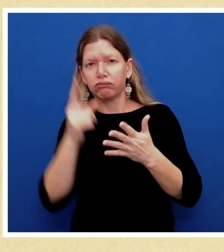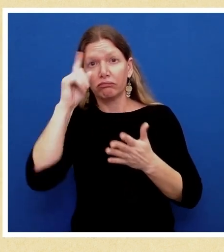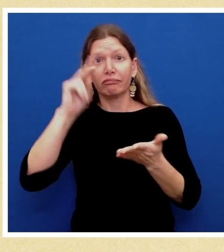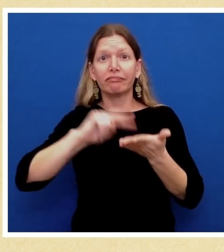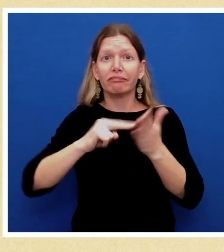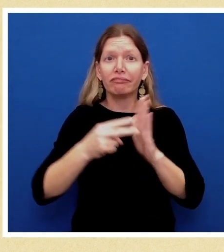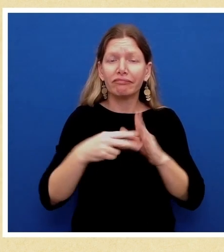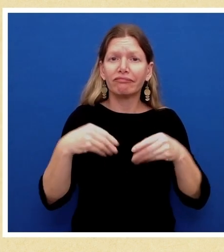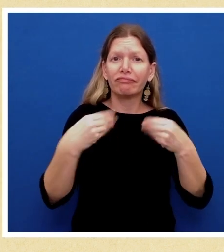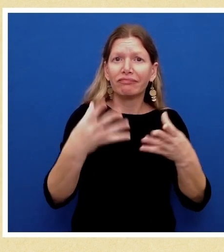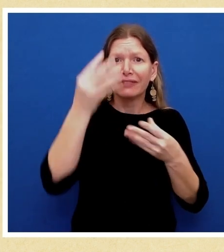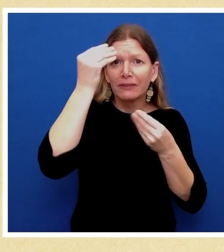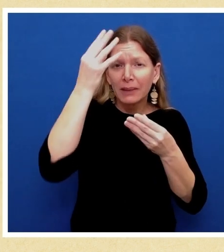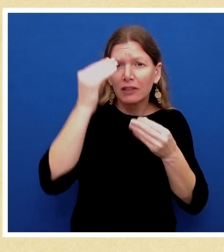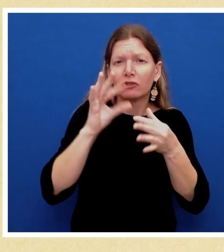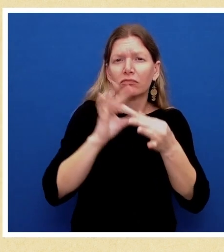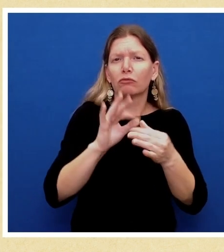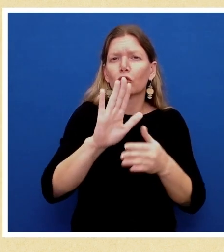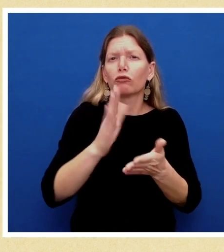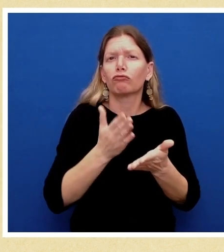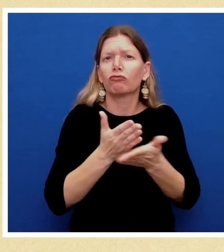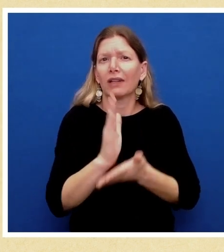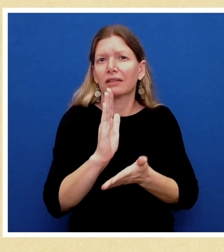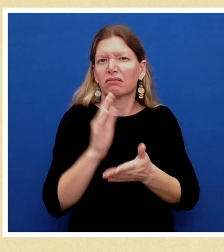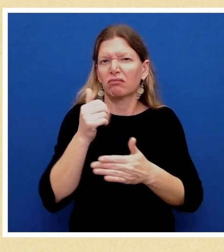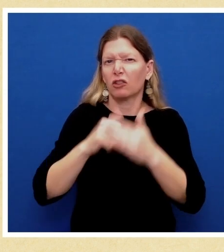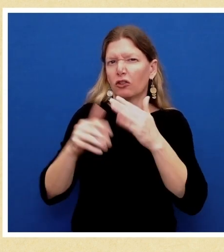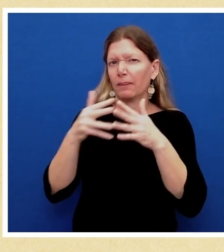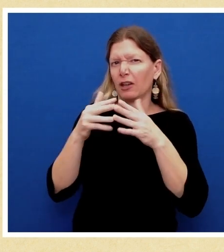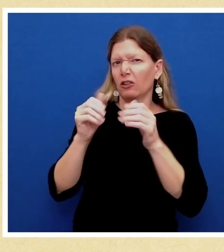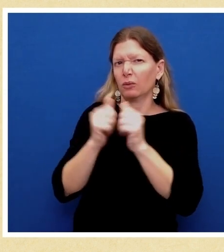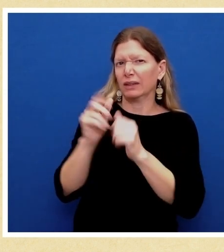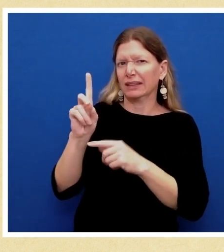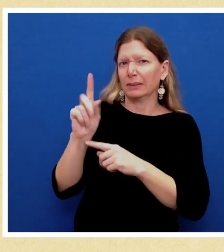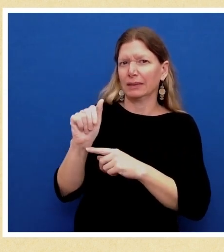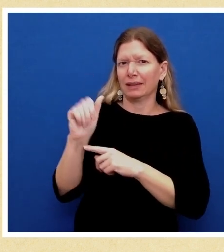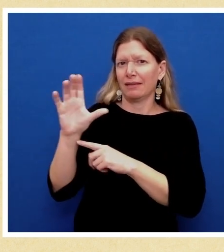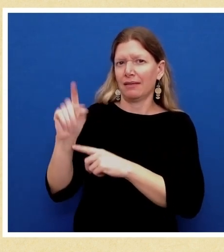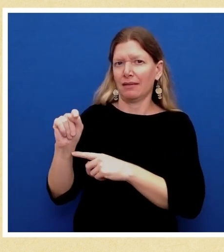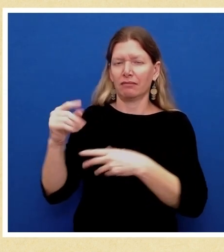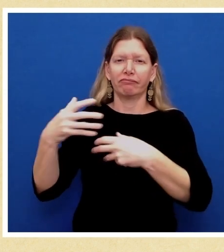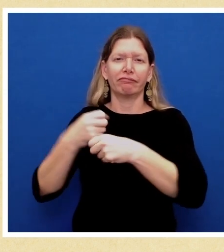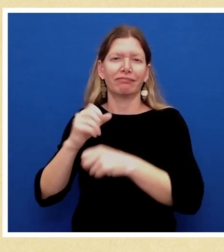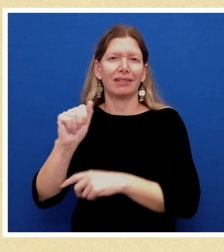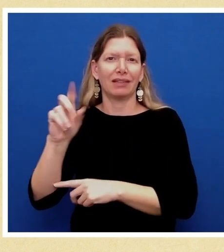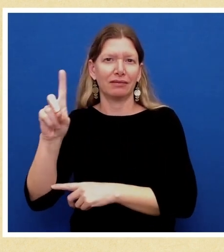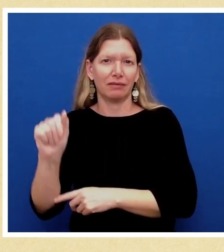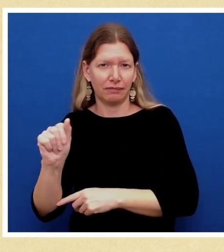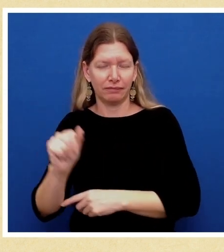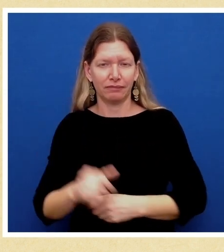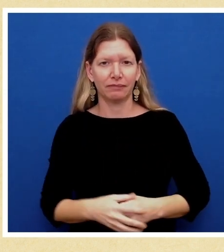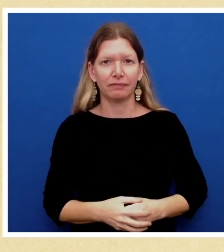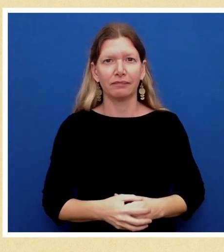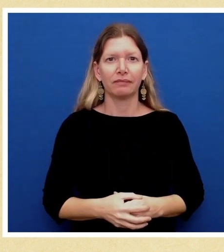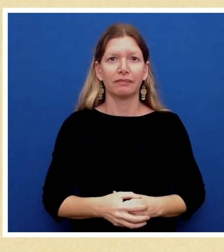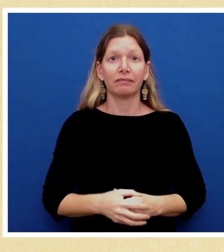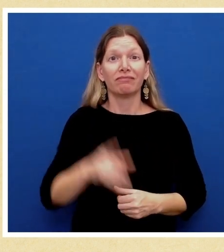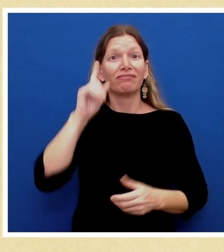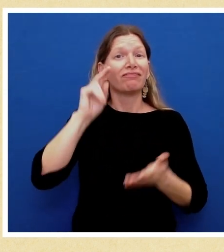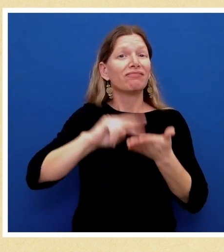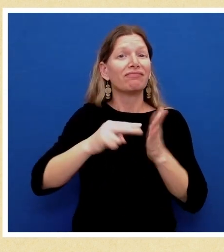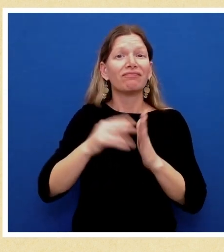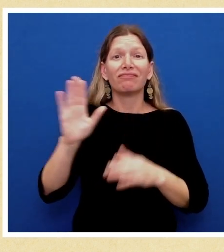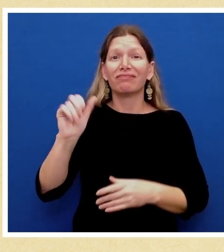others in this series are intended to provide you with information about your rights under the Americans with Disabilities Act, or